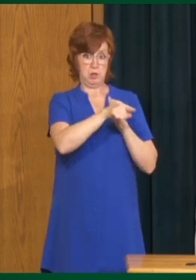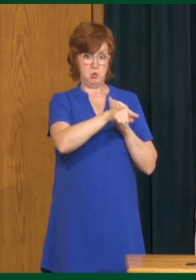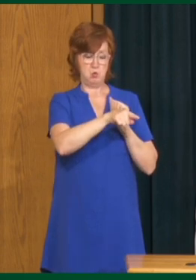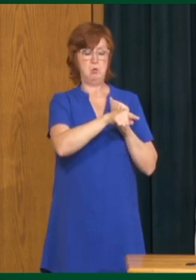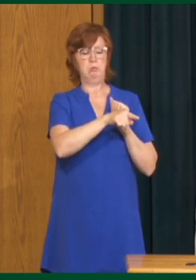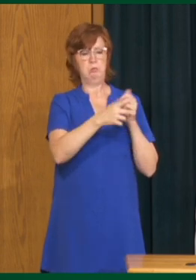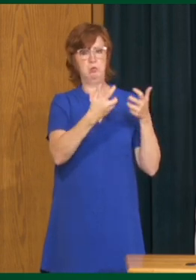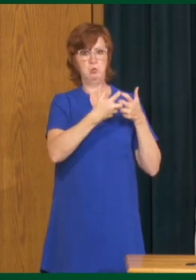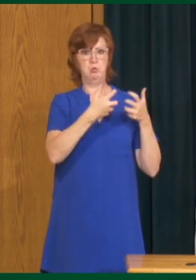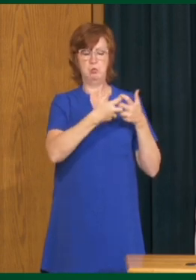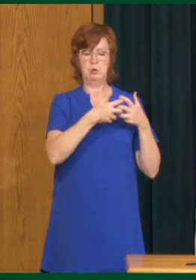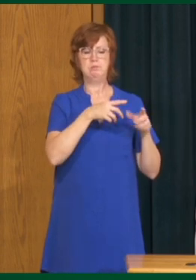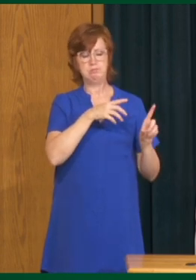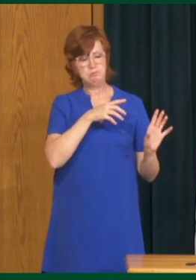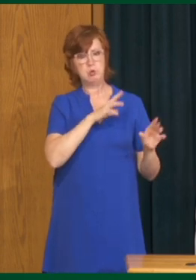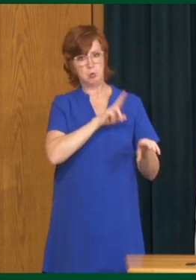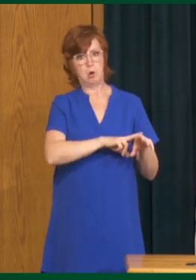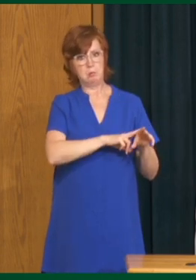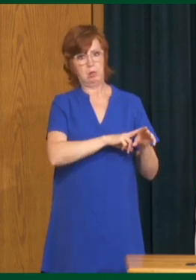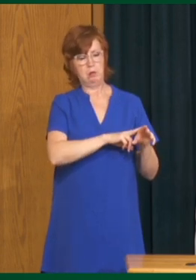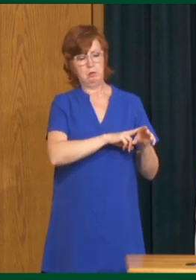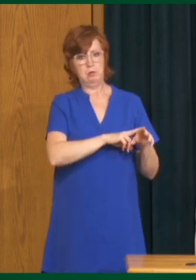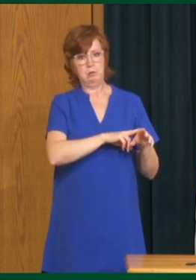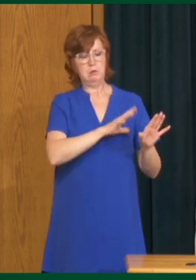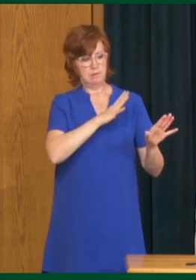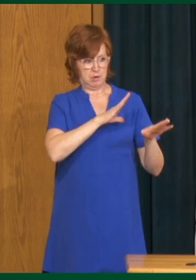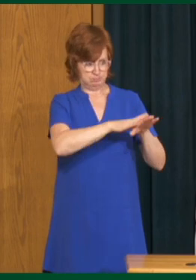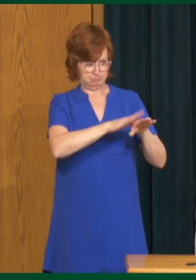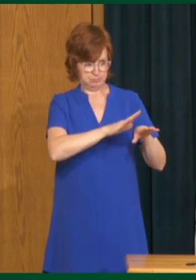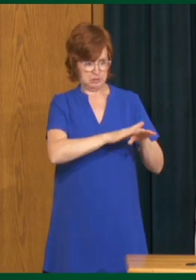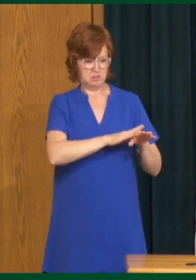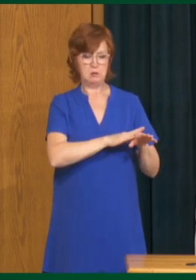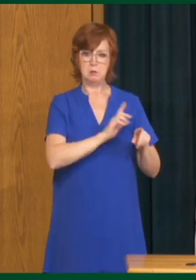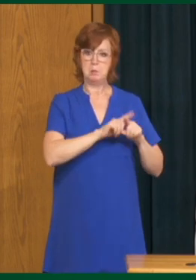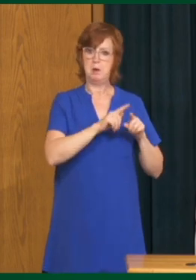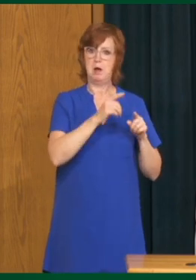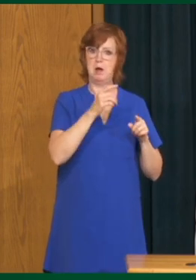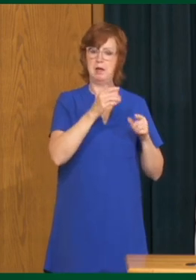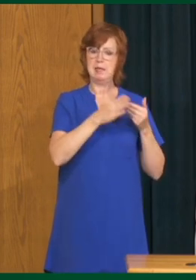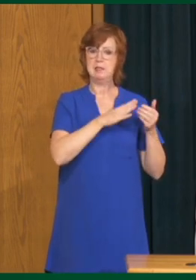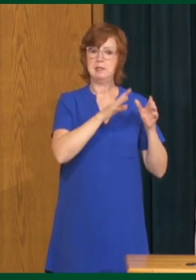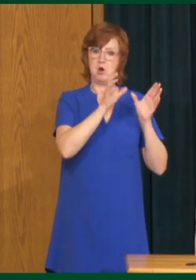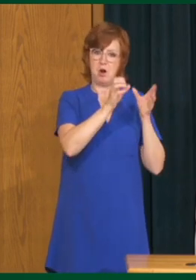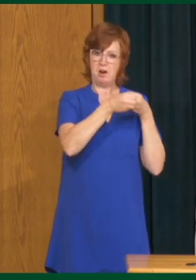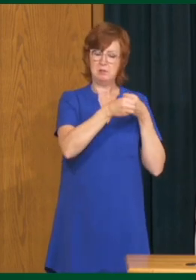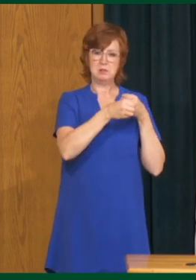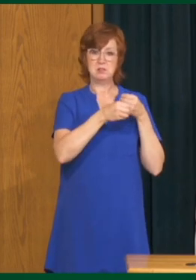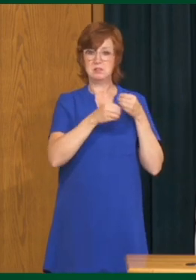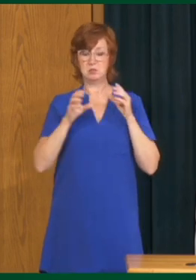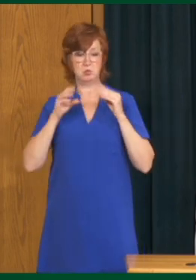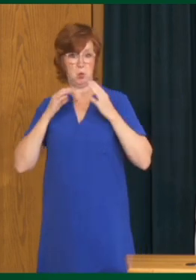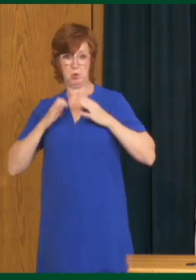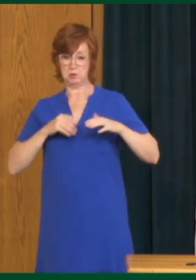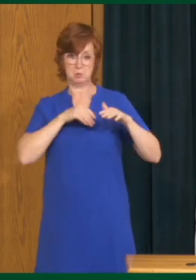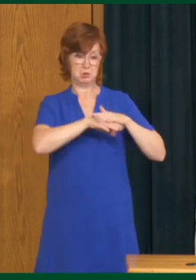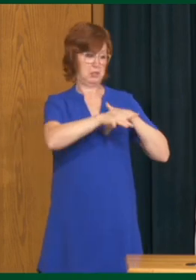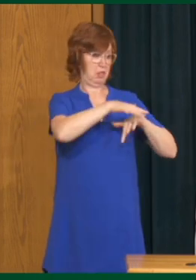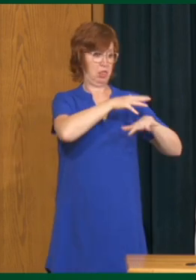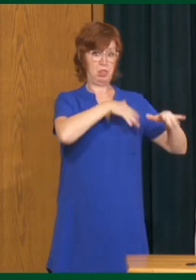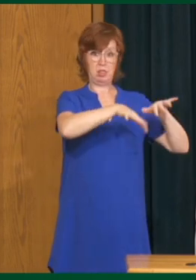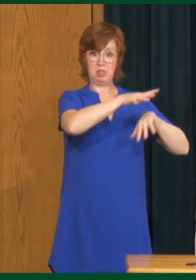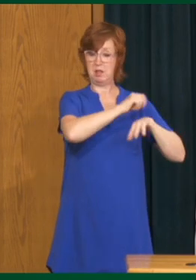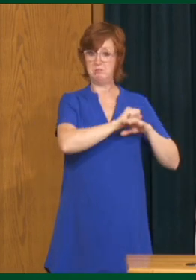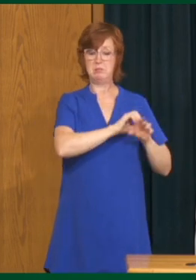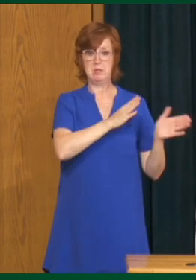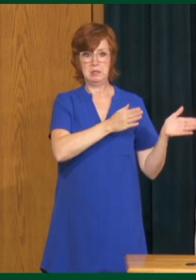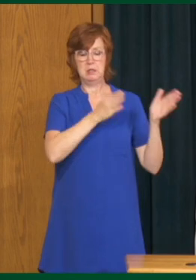you have a situation now that is becoming more common where you may have someone who works or visited a public space like a restaurant, a bar, or a